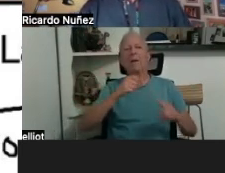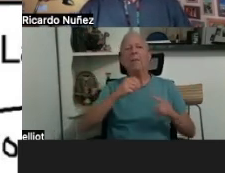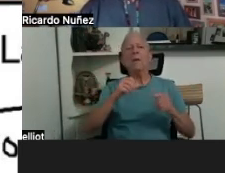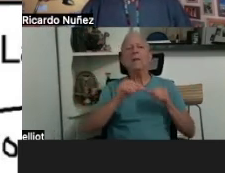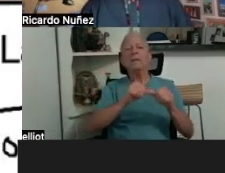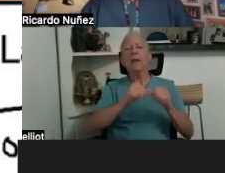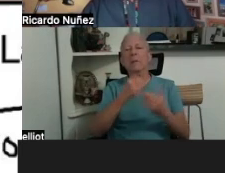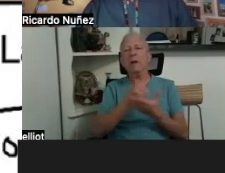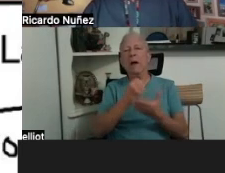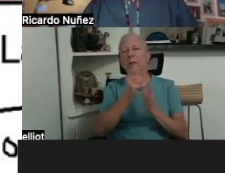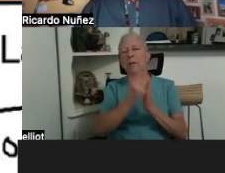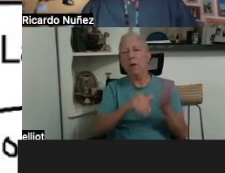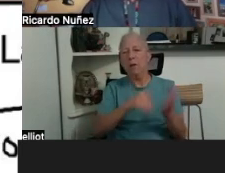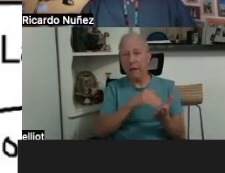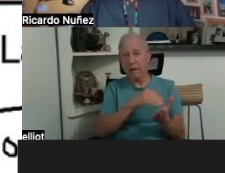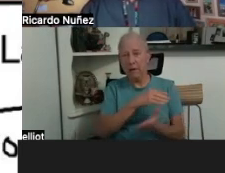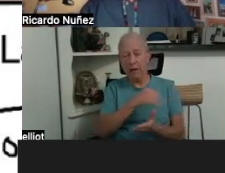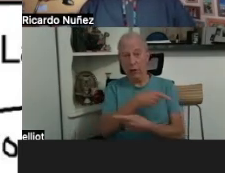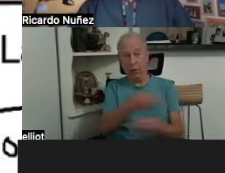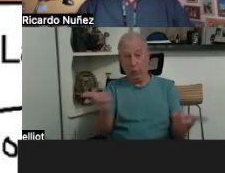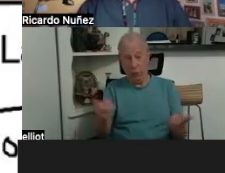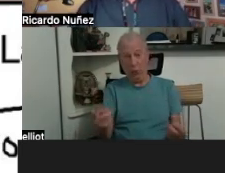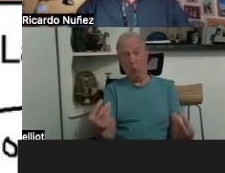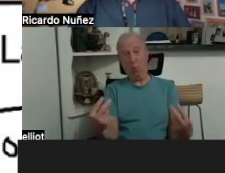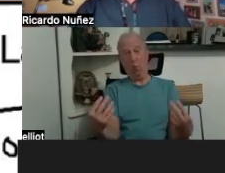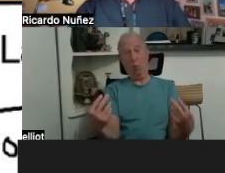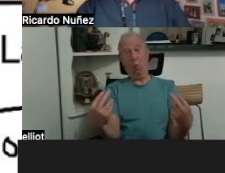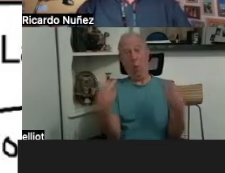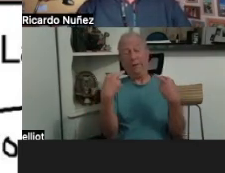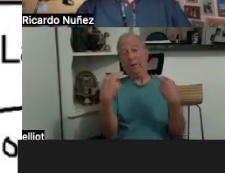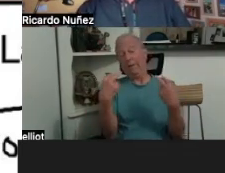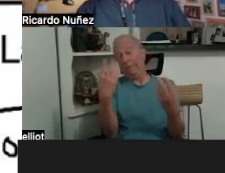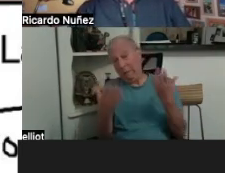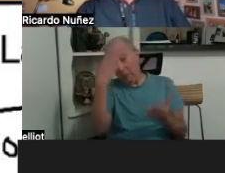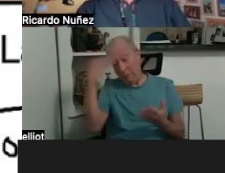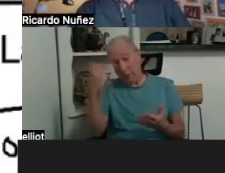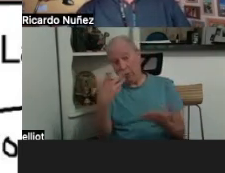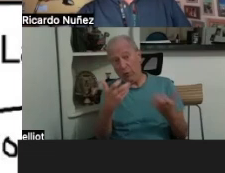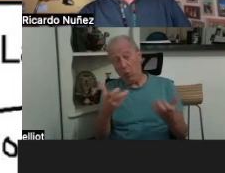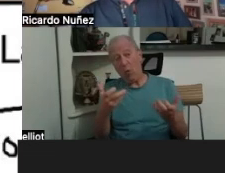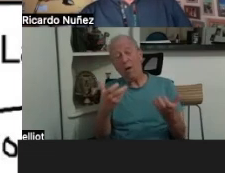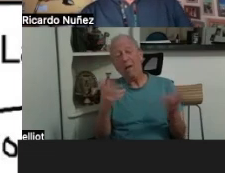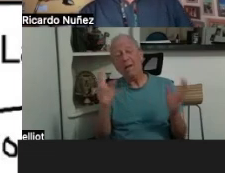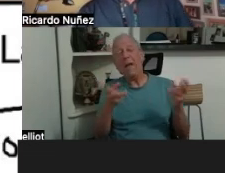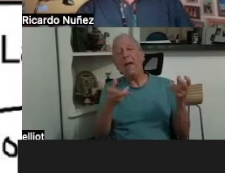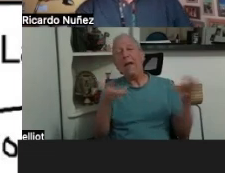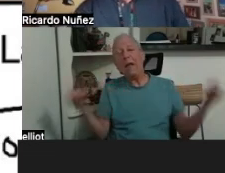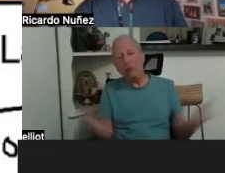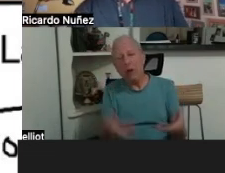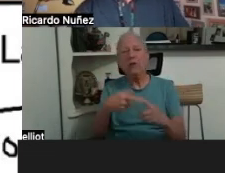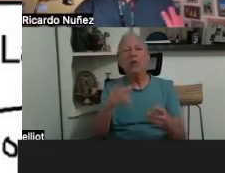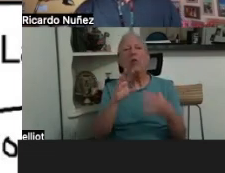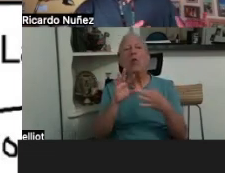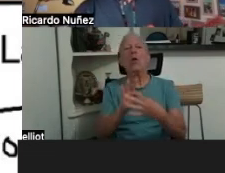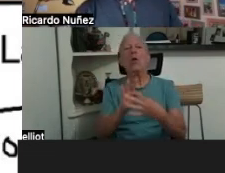And you're watching this probably because you're wanting to get an introduction into cooperative law, or